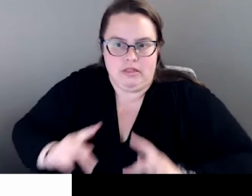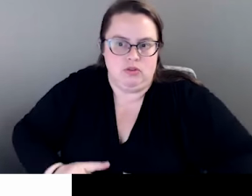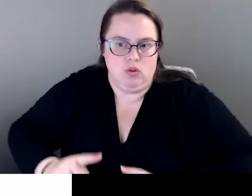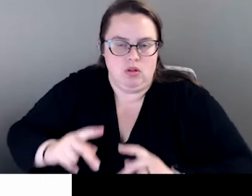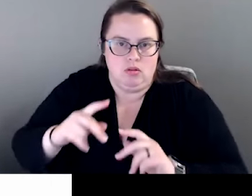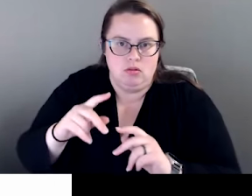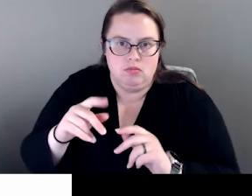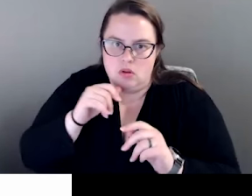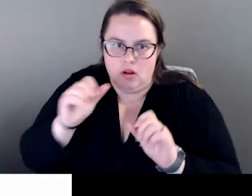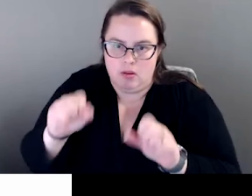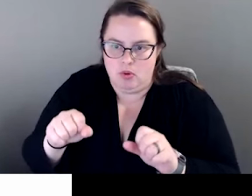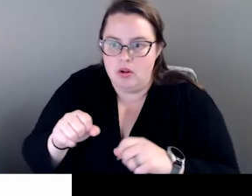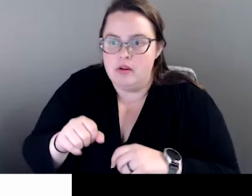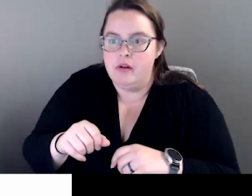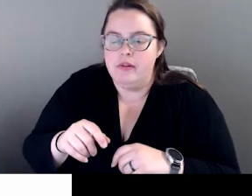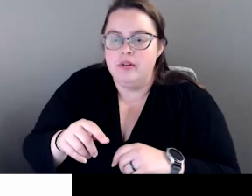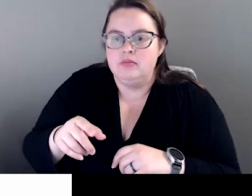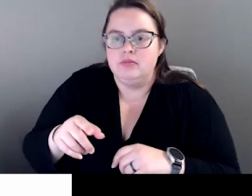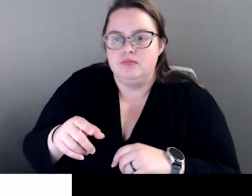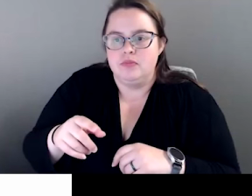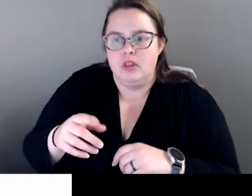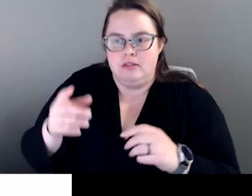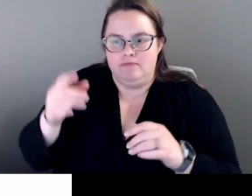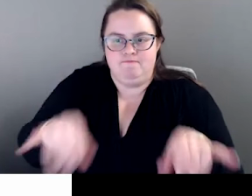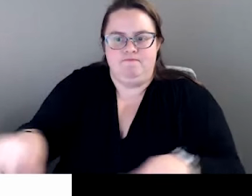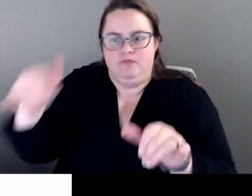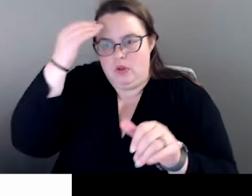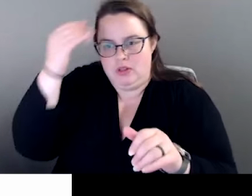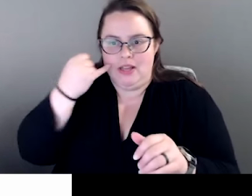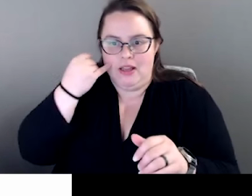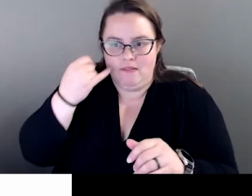slightest penetration of the genital or anal opening of the